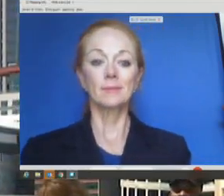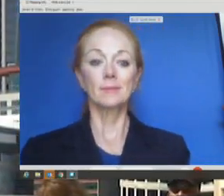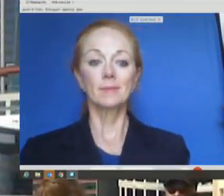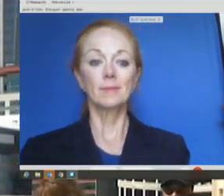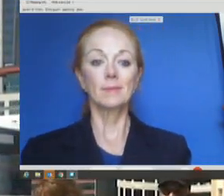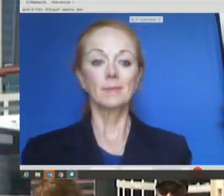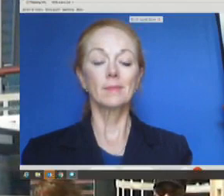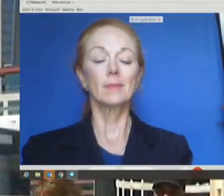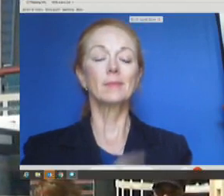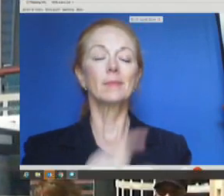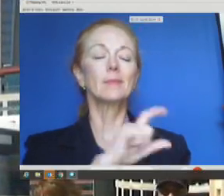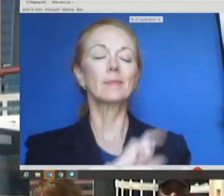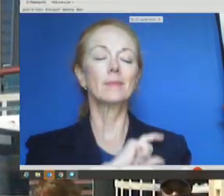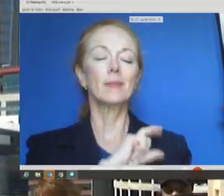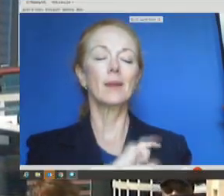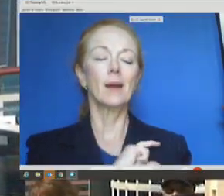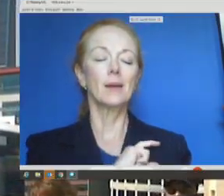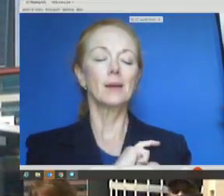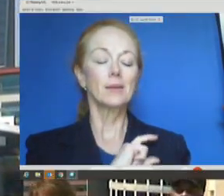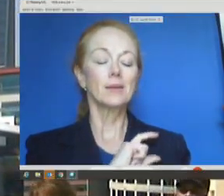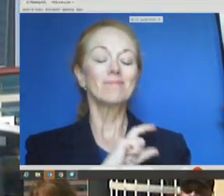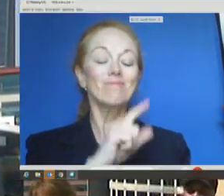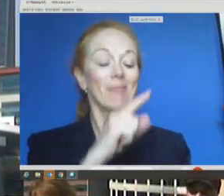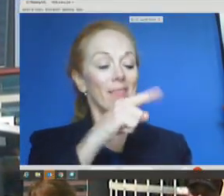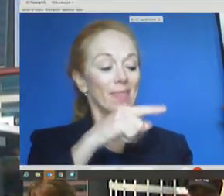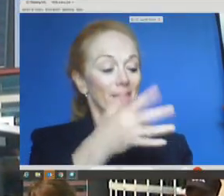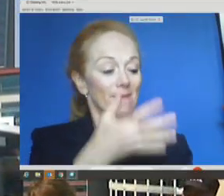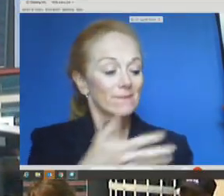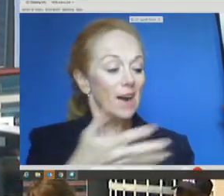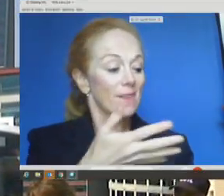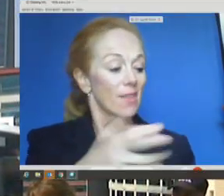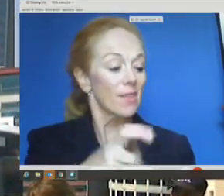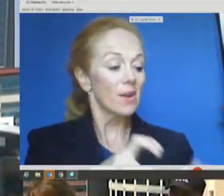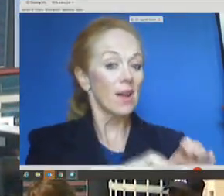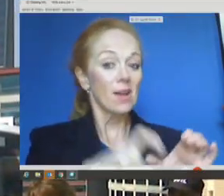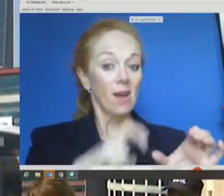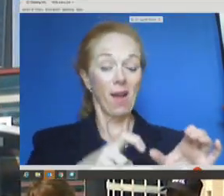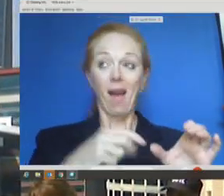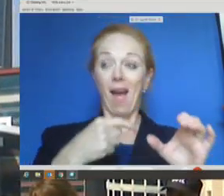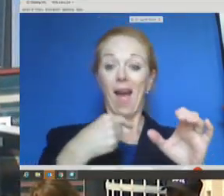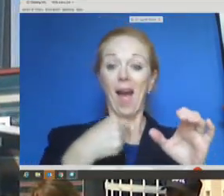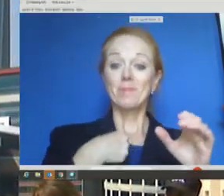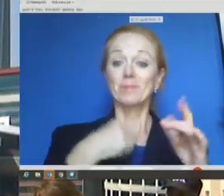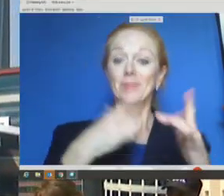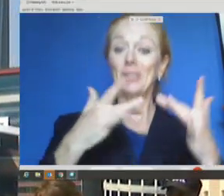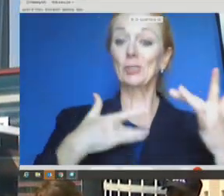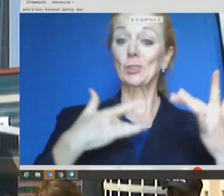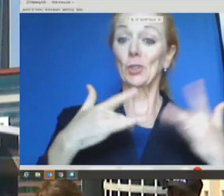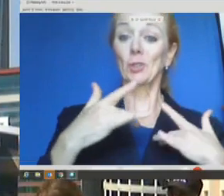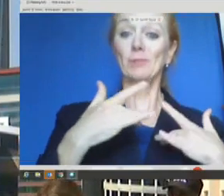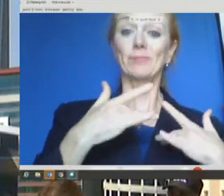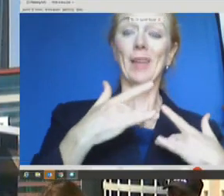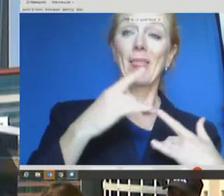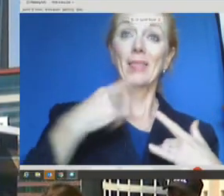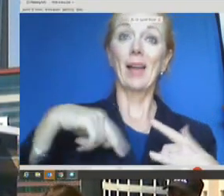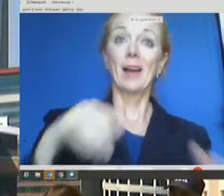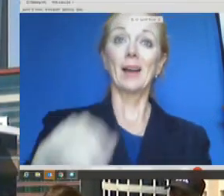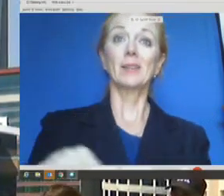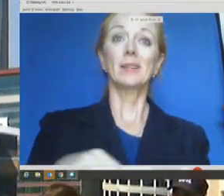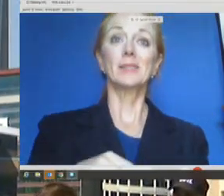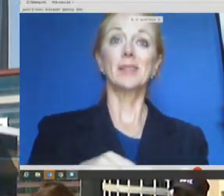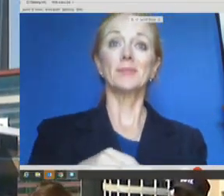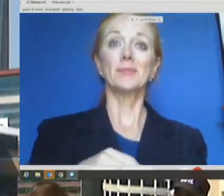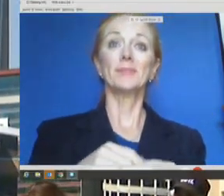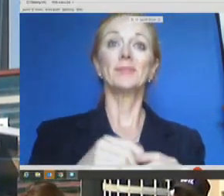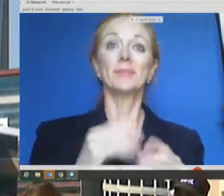the officers in fact resigning, do I have concerns that they will join other departments? And the answer to that is